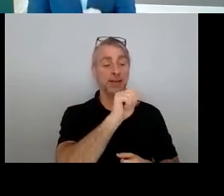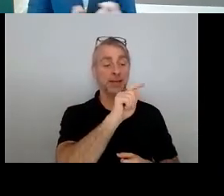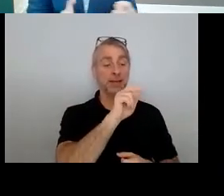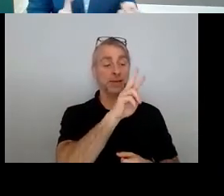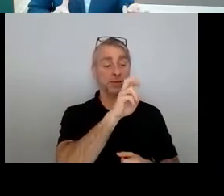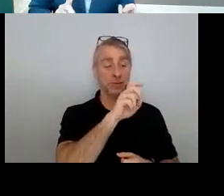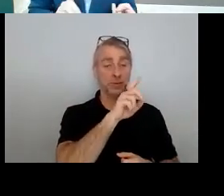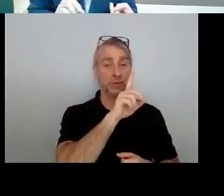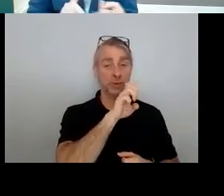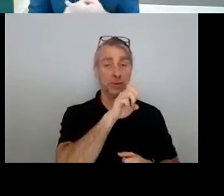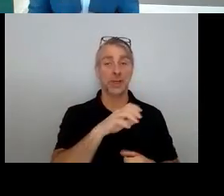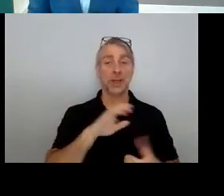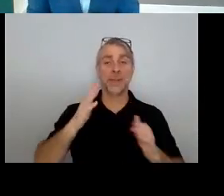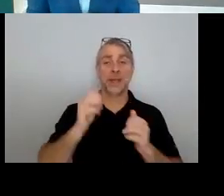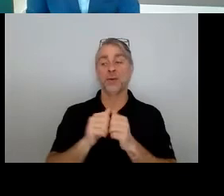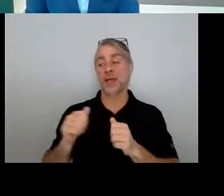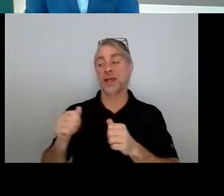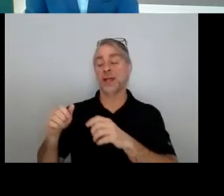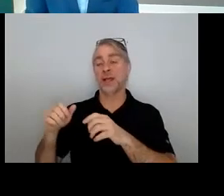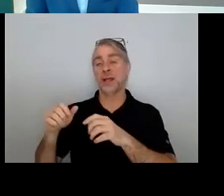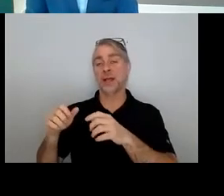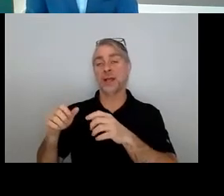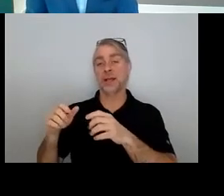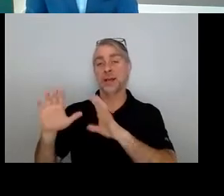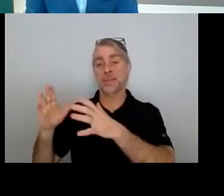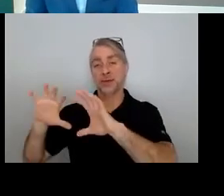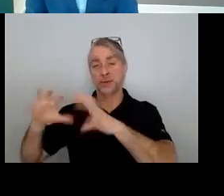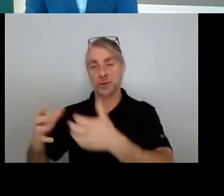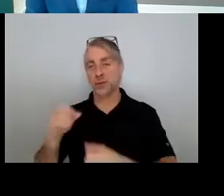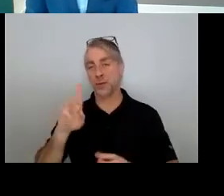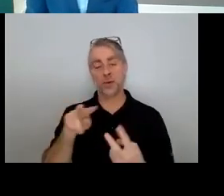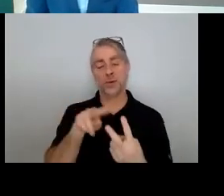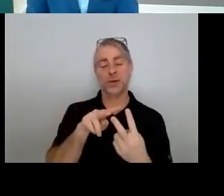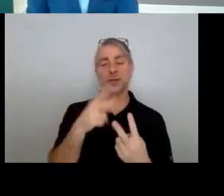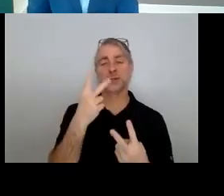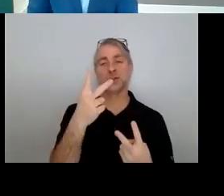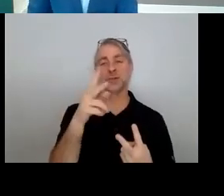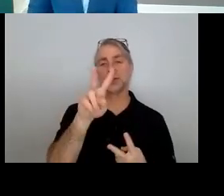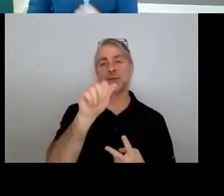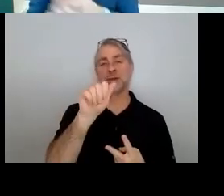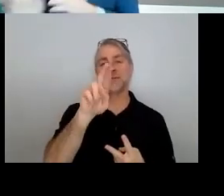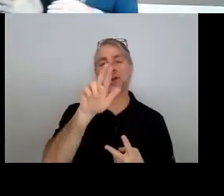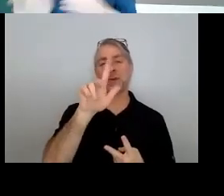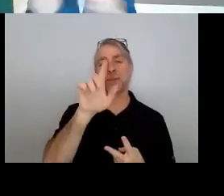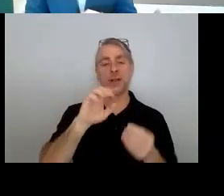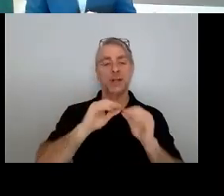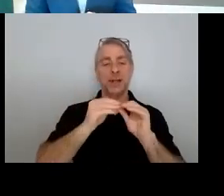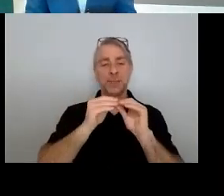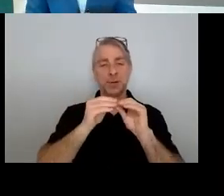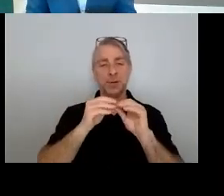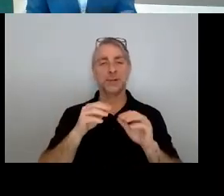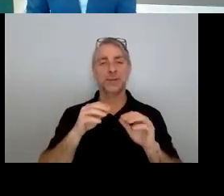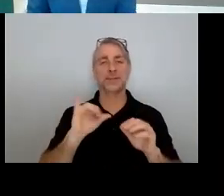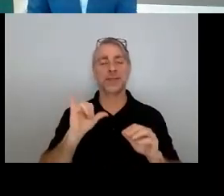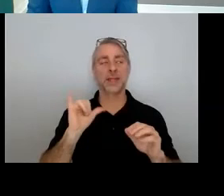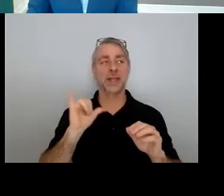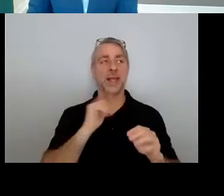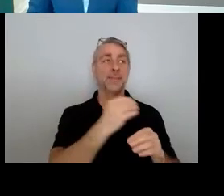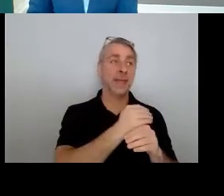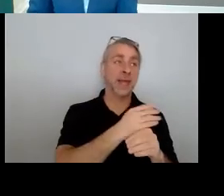differ, or the relationship between two quantitative variables, two continuous variables like math achievement and science